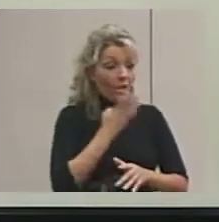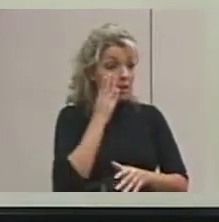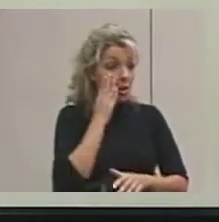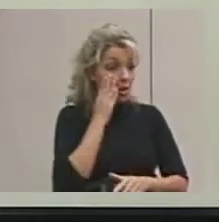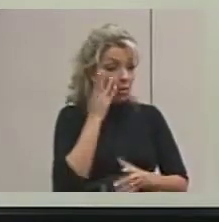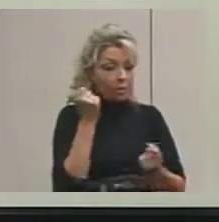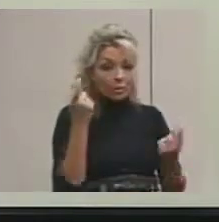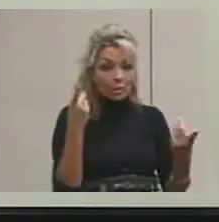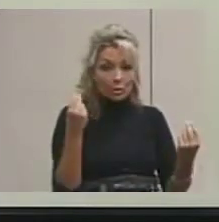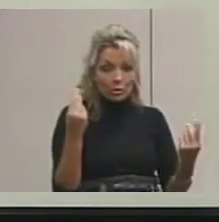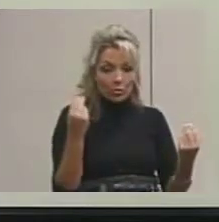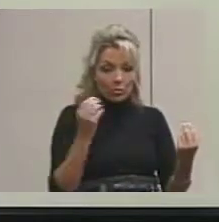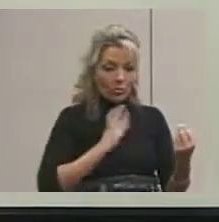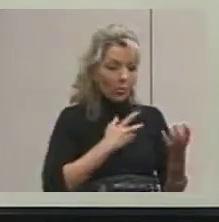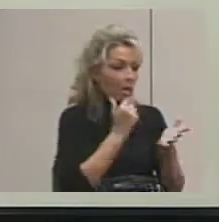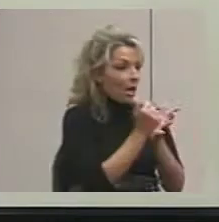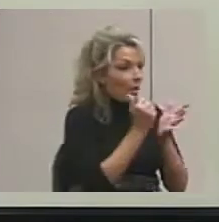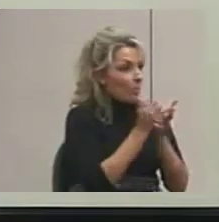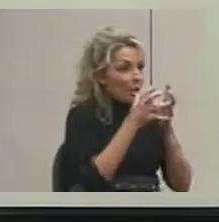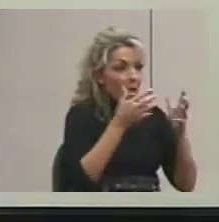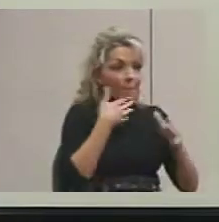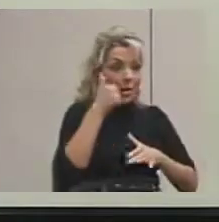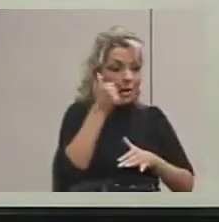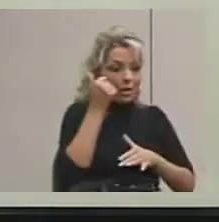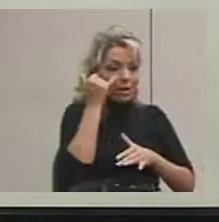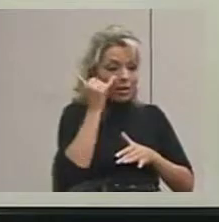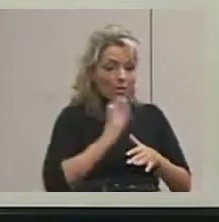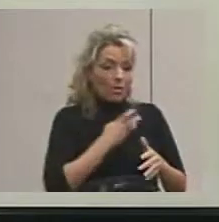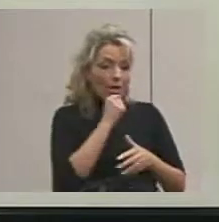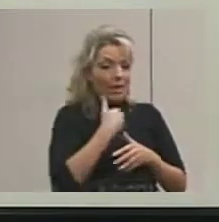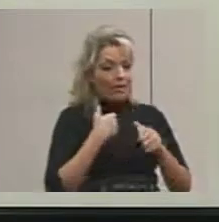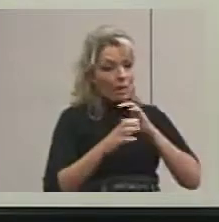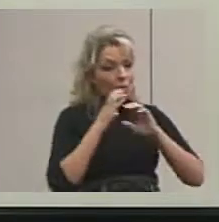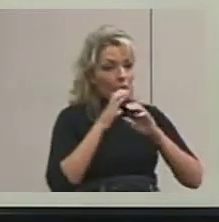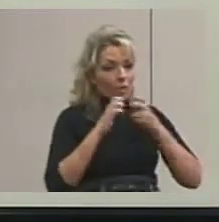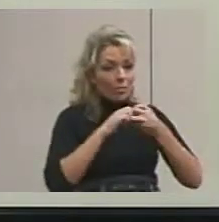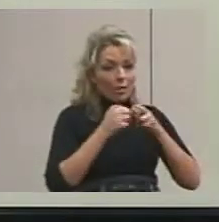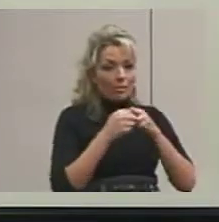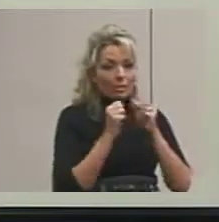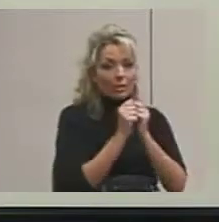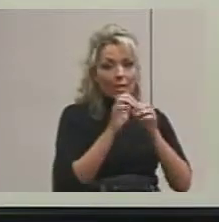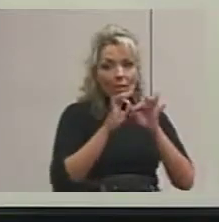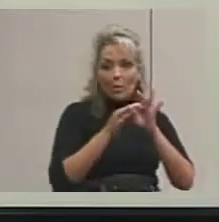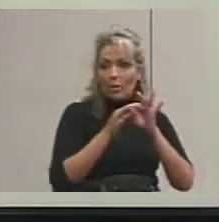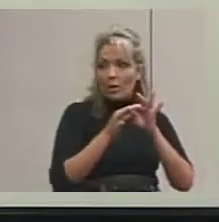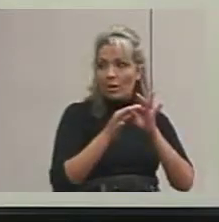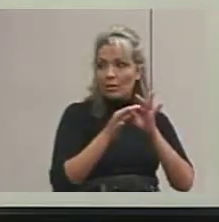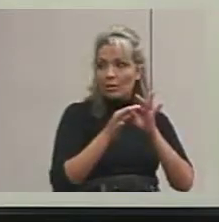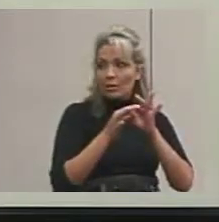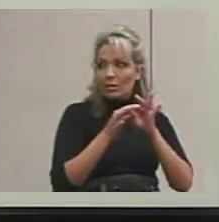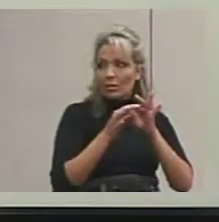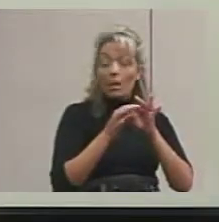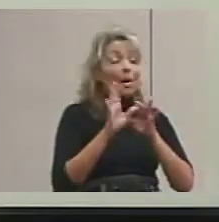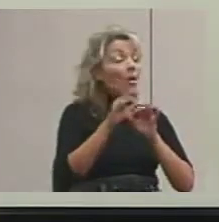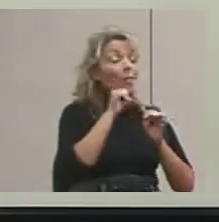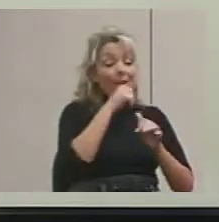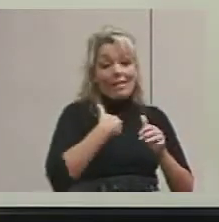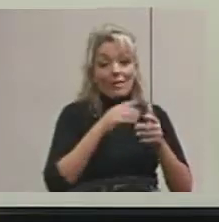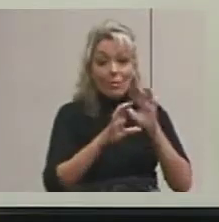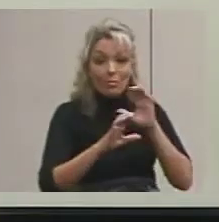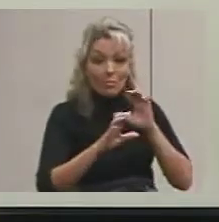what to do, we help him so much better, and we're not having the kind of communication with the interpreters that we had hoped